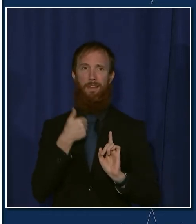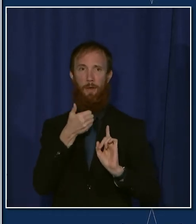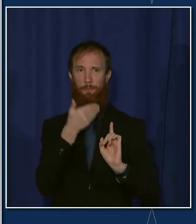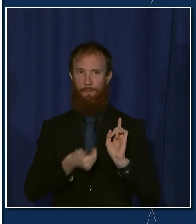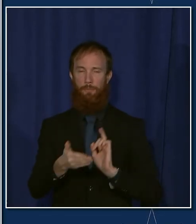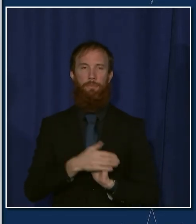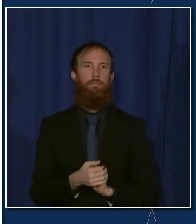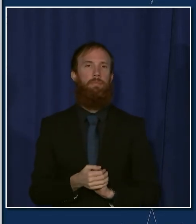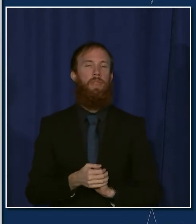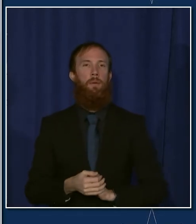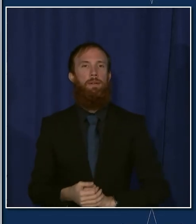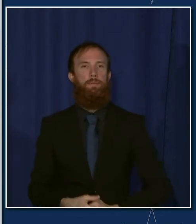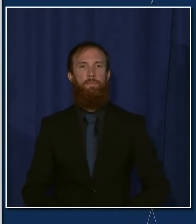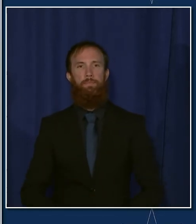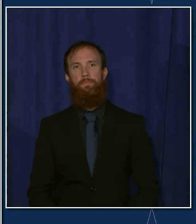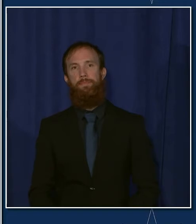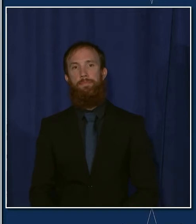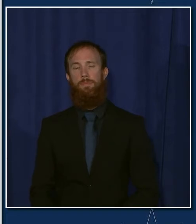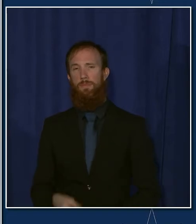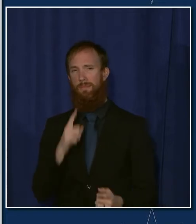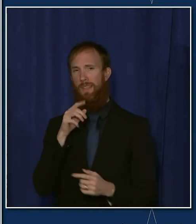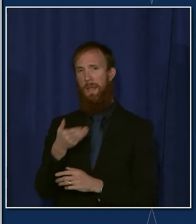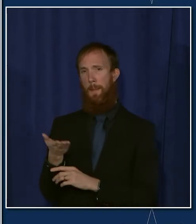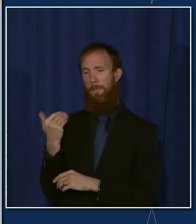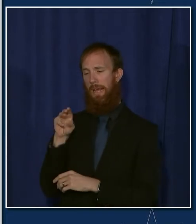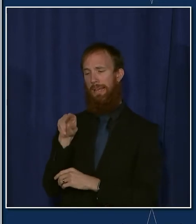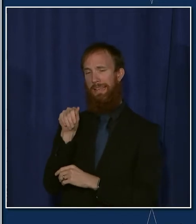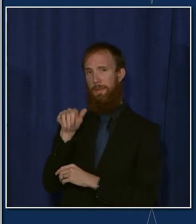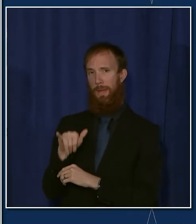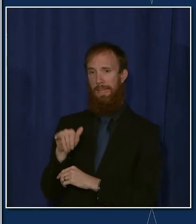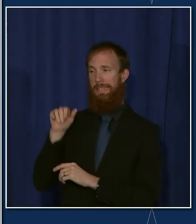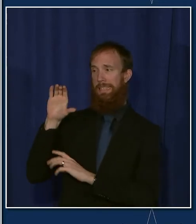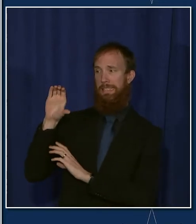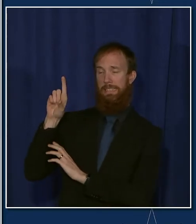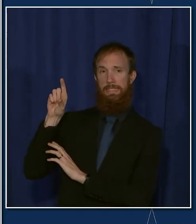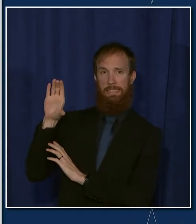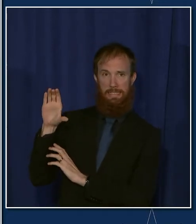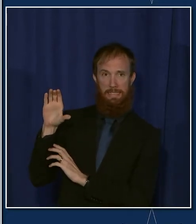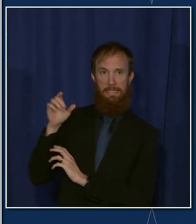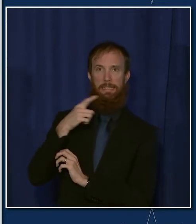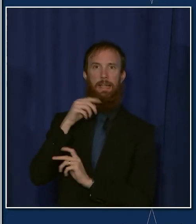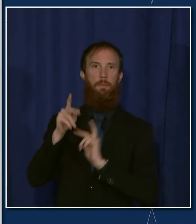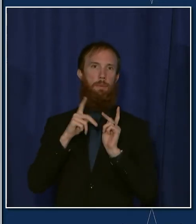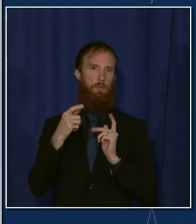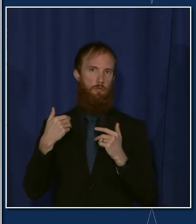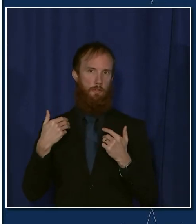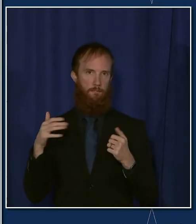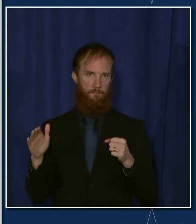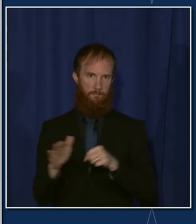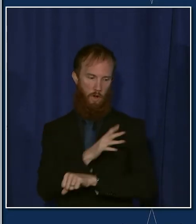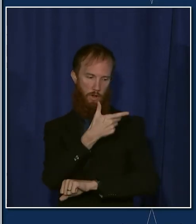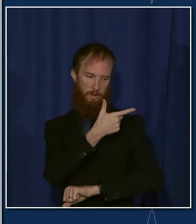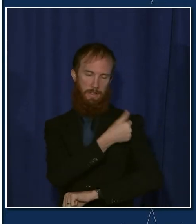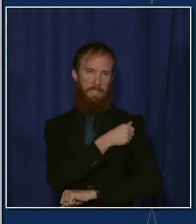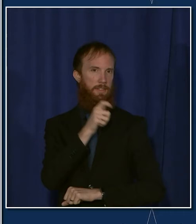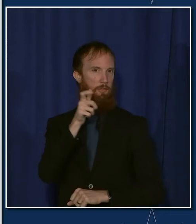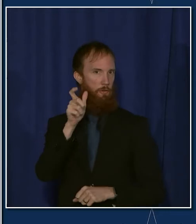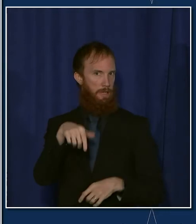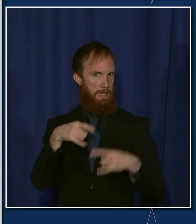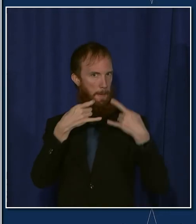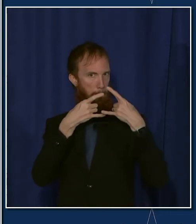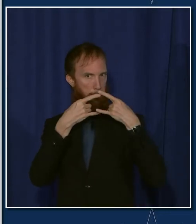Doctor, back in May, the CDC said those that were fully vaccinated can forego masks in